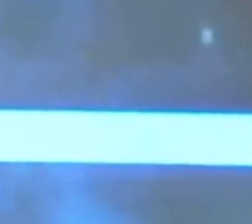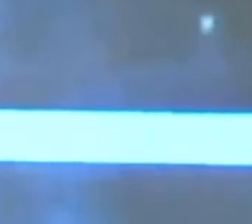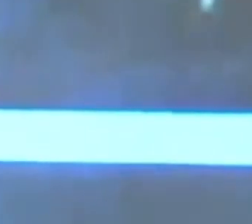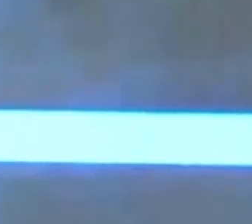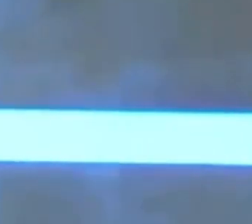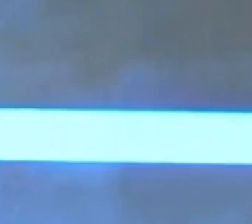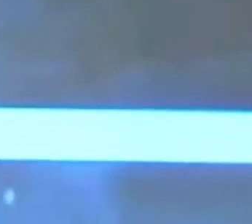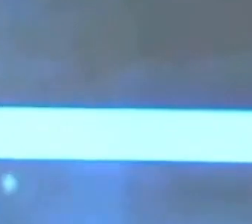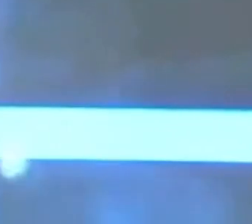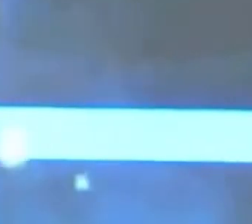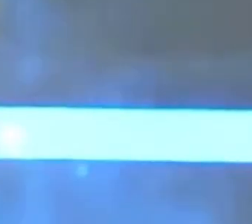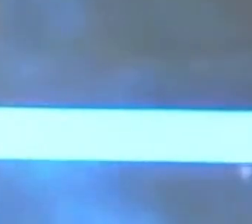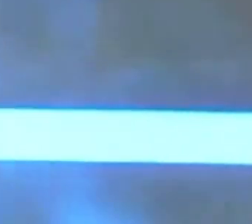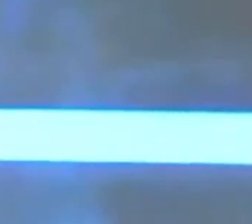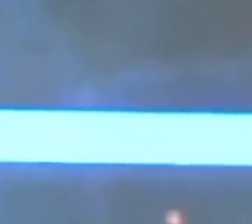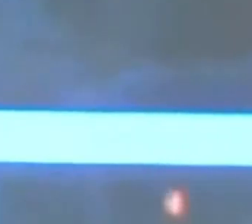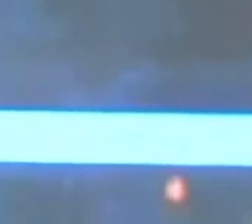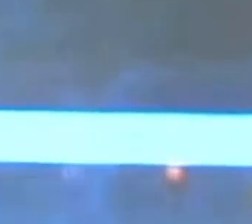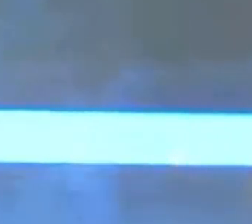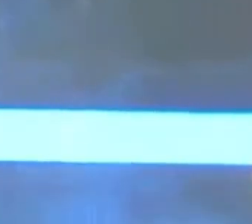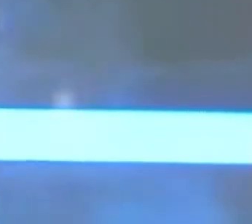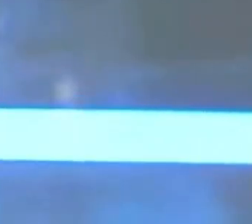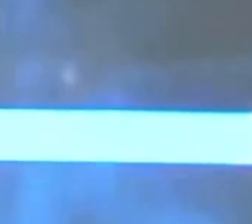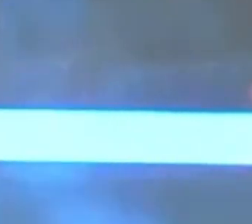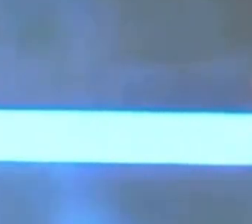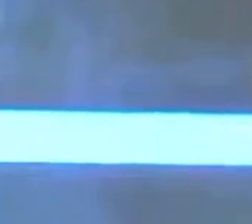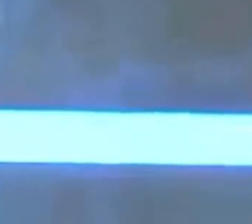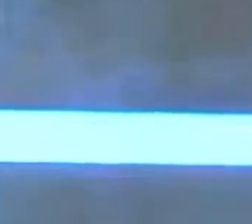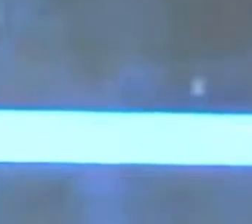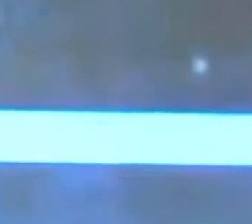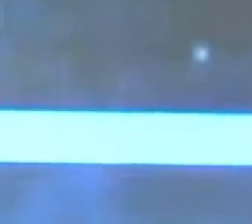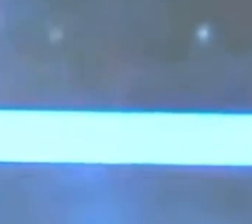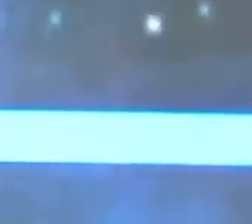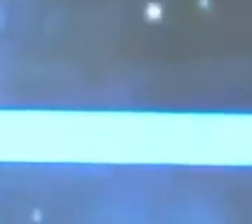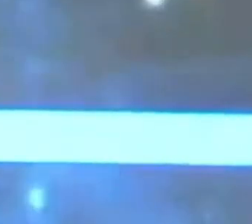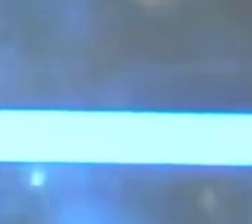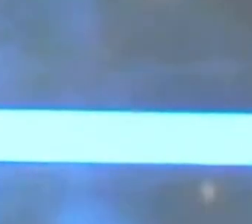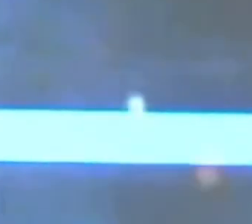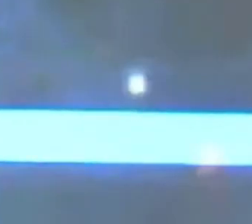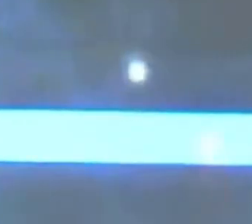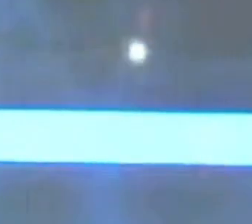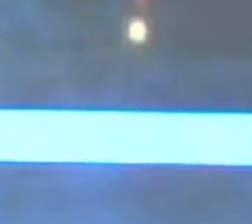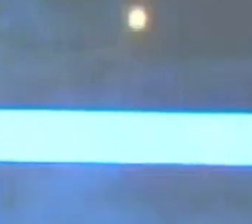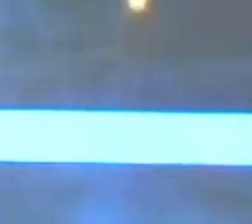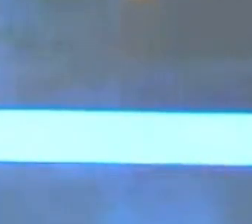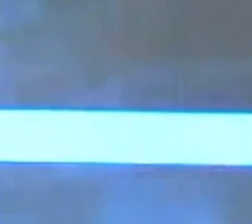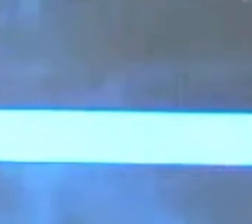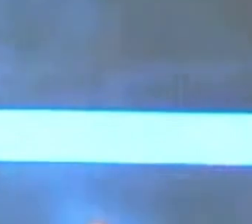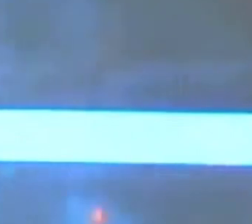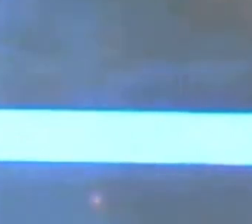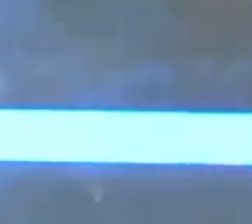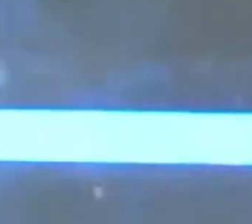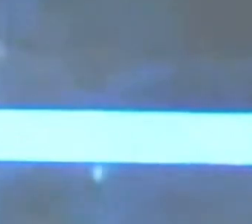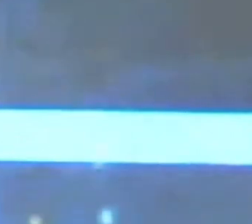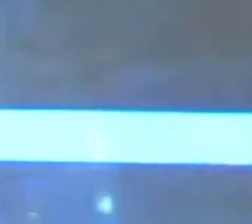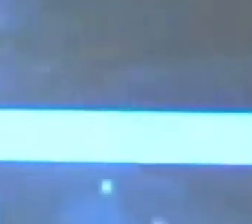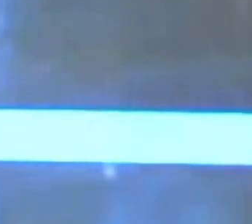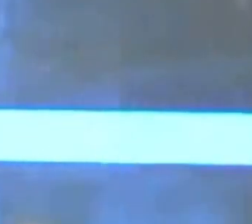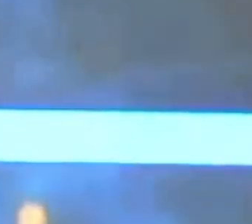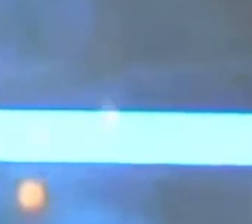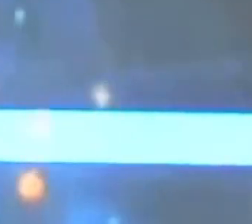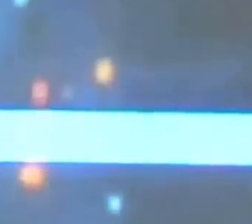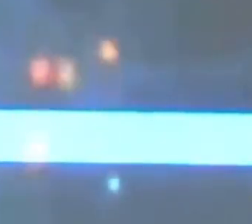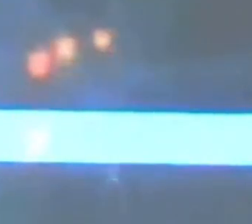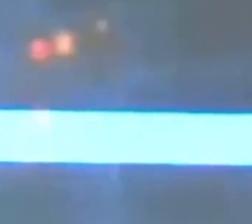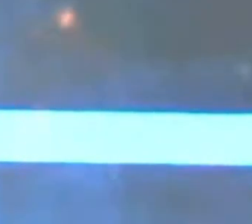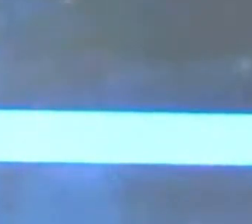Yamian fancy you, and I am in numb penny for some of my friends say, Minantin dia dancers say, Enter a man,